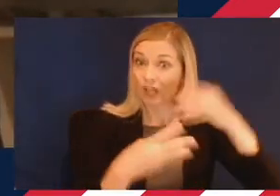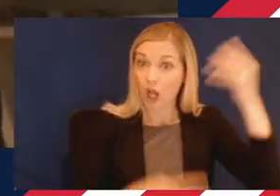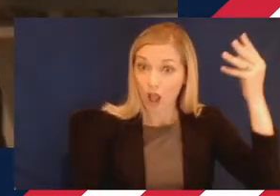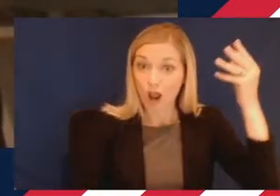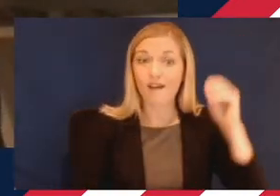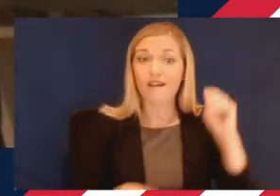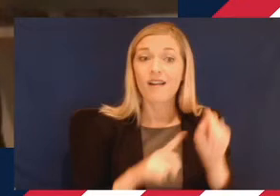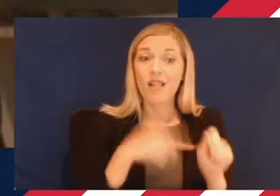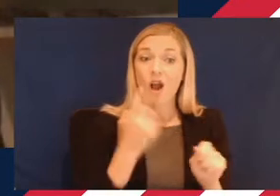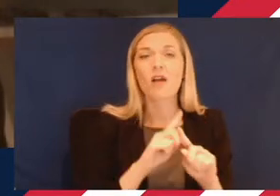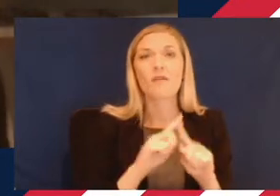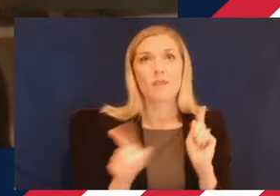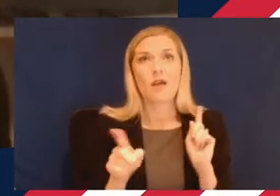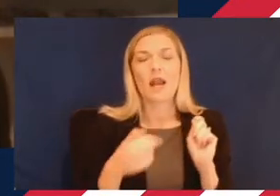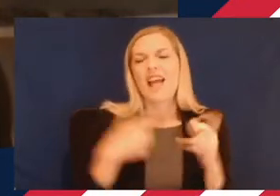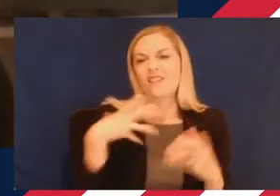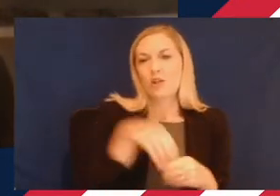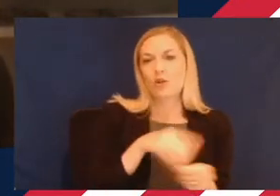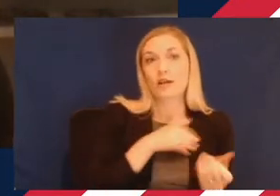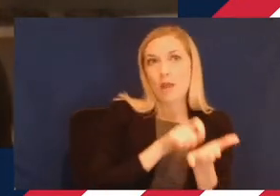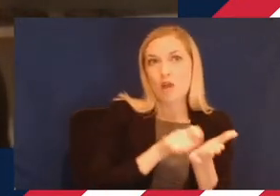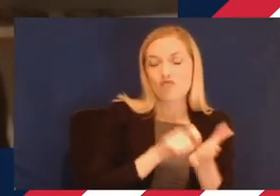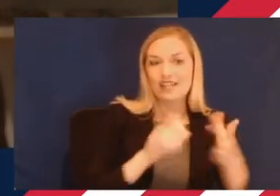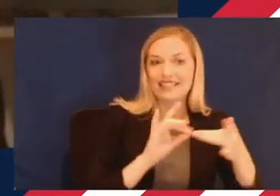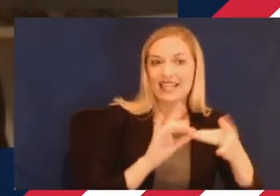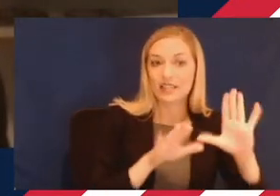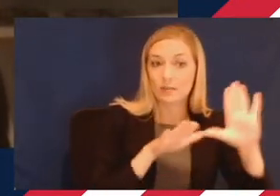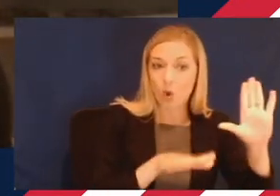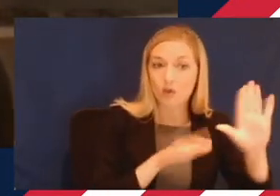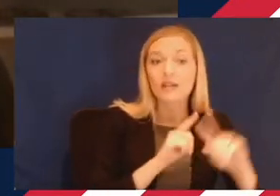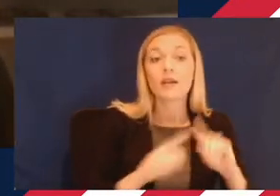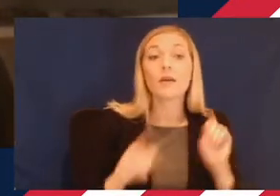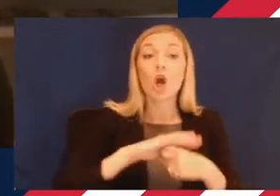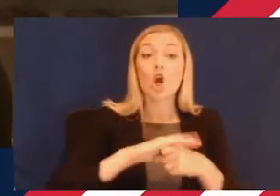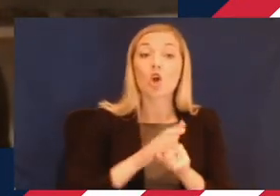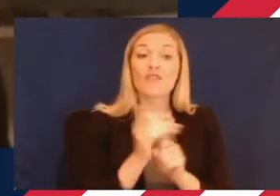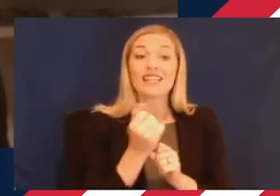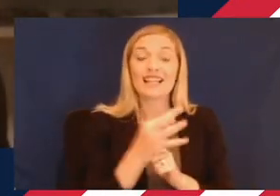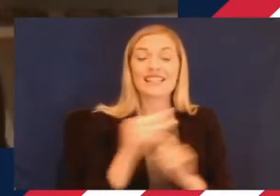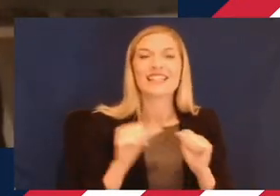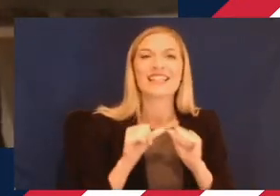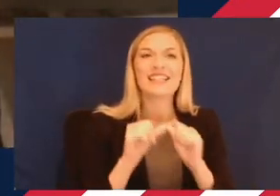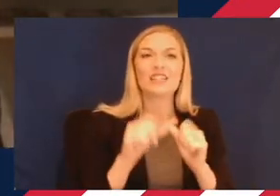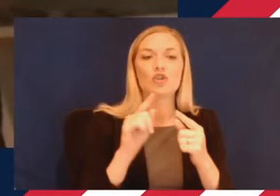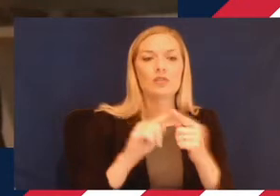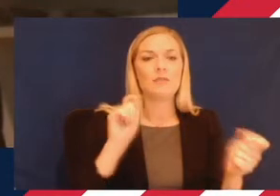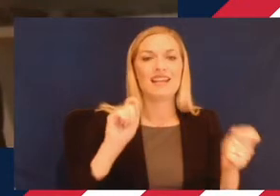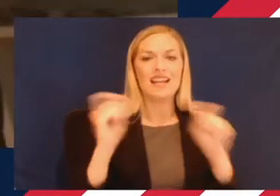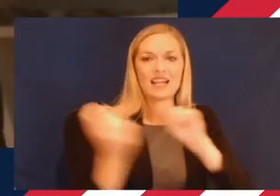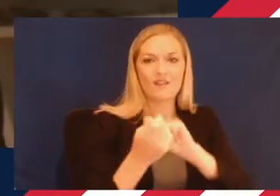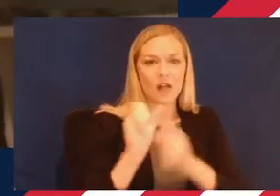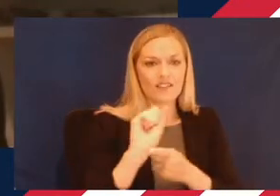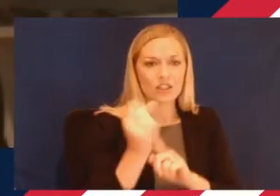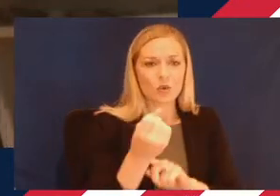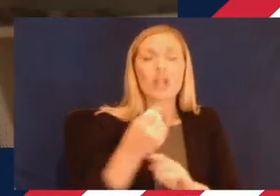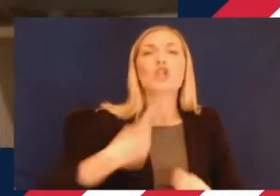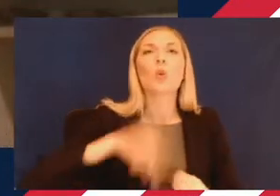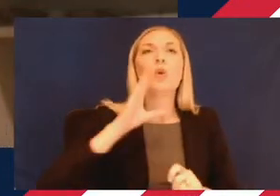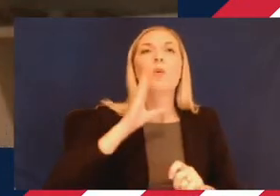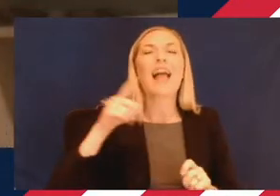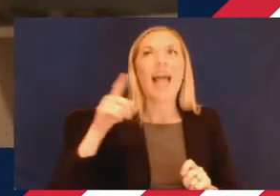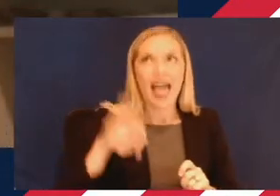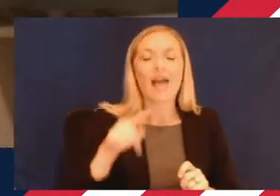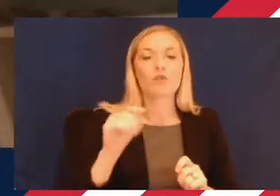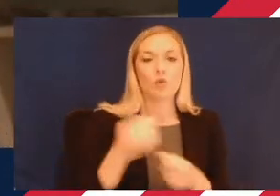The COVID-19 pandemic continues to be an evolving situation, and we will be forced to make decisions under uncertainty, but there is a path